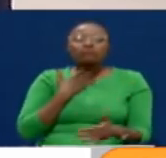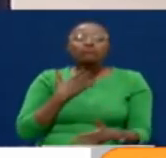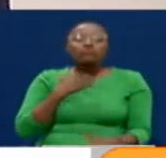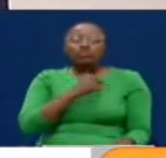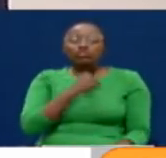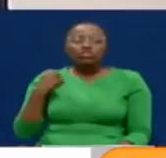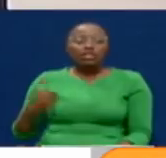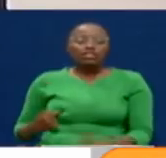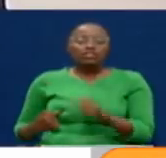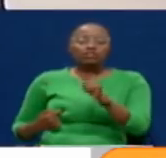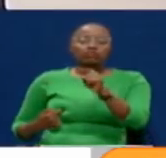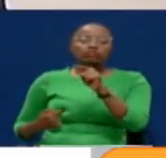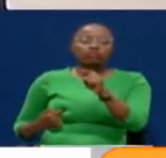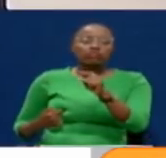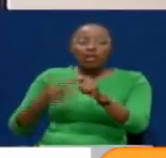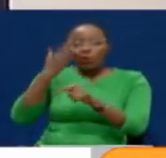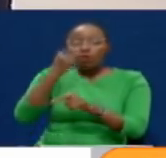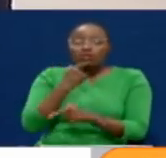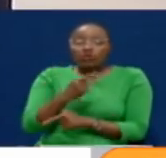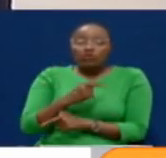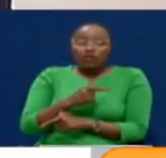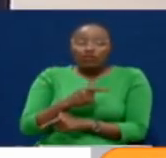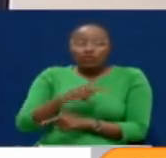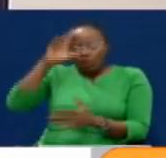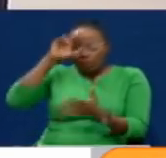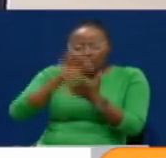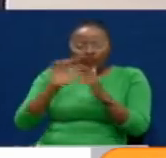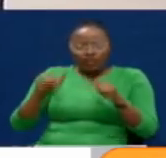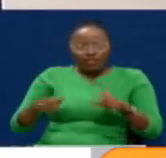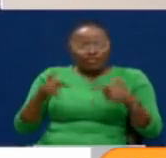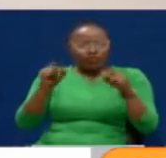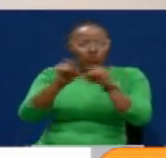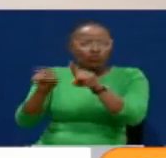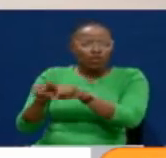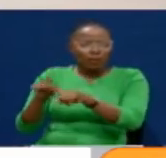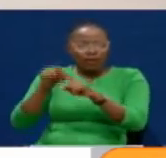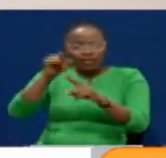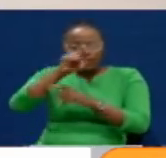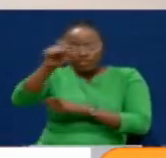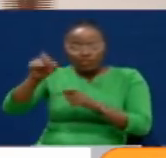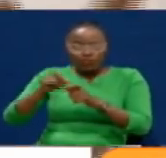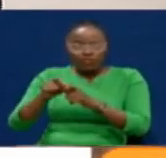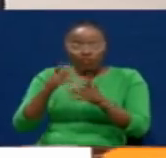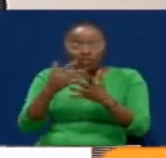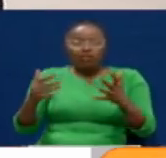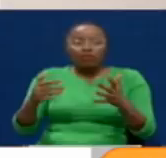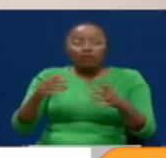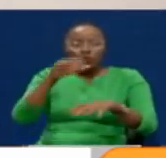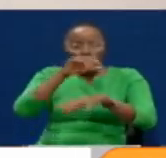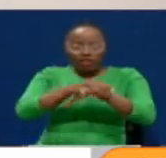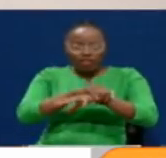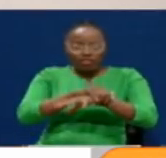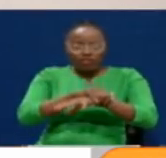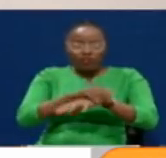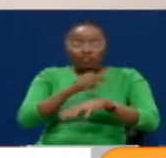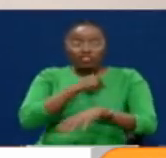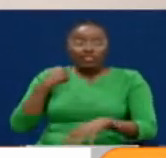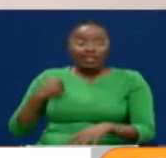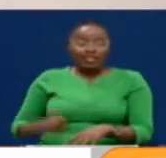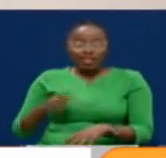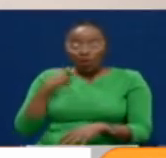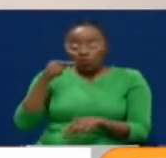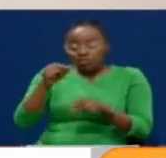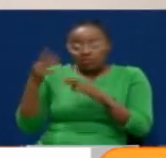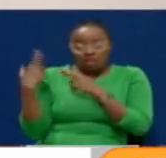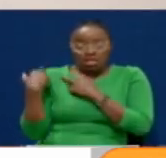Chinese contractor. So I told them, okay, guys, we must believe in ourselves as Kenyans. But for this specific thing, we were able to secure, and it's the Chinese contractor who is on